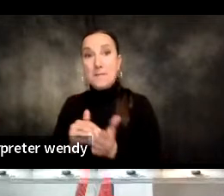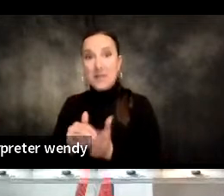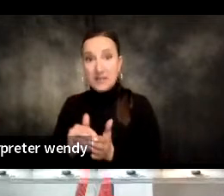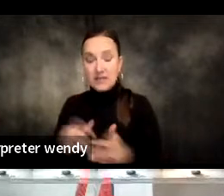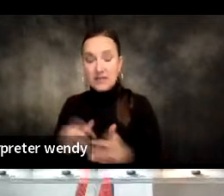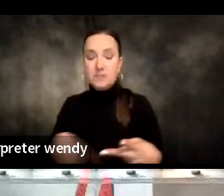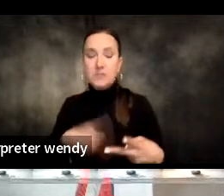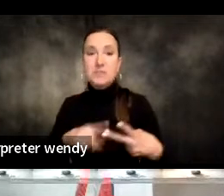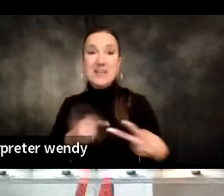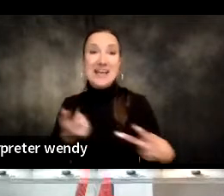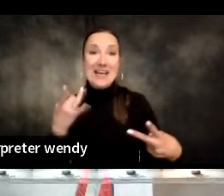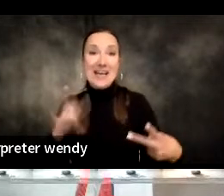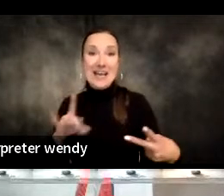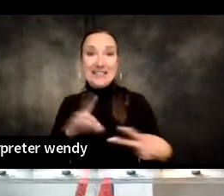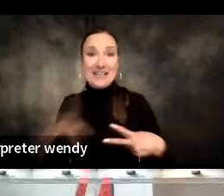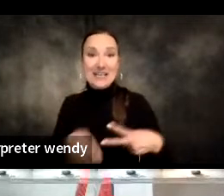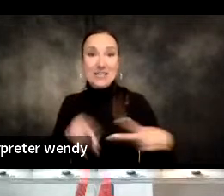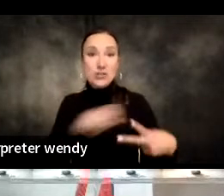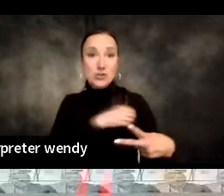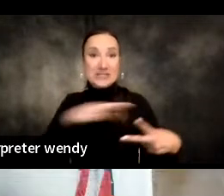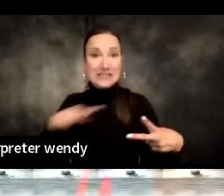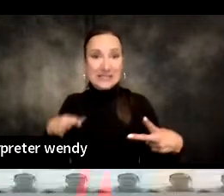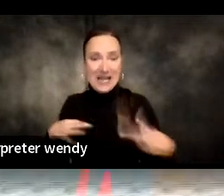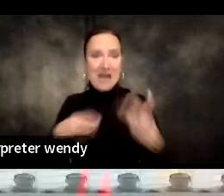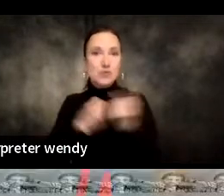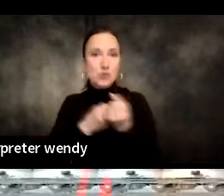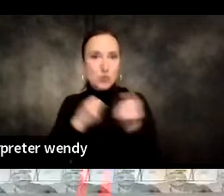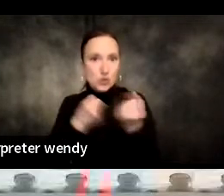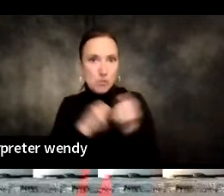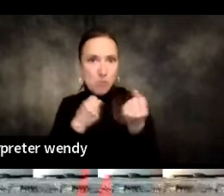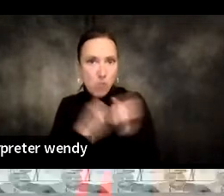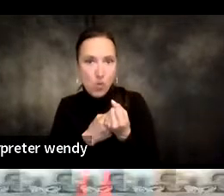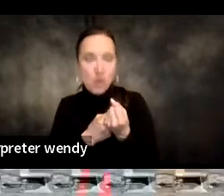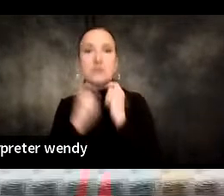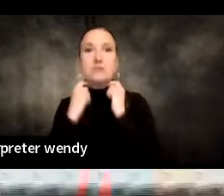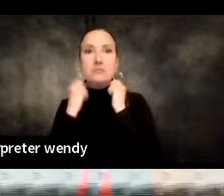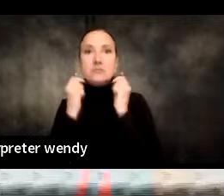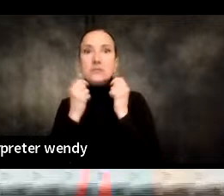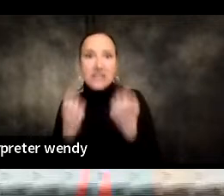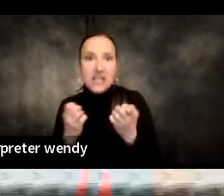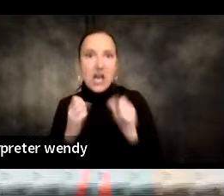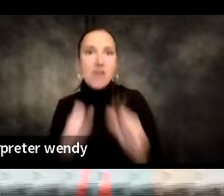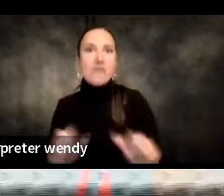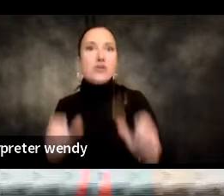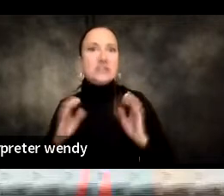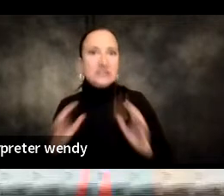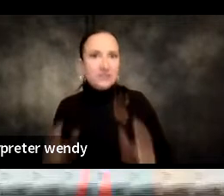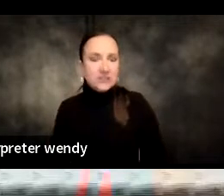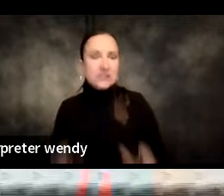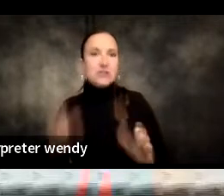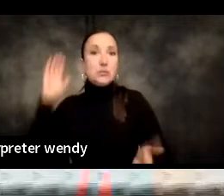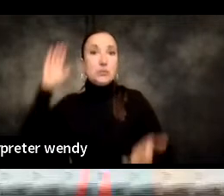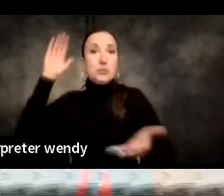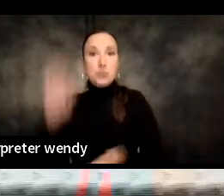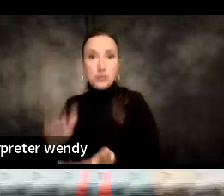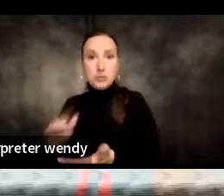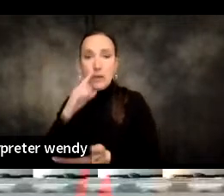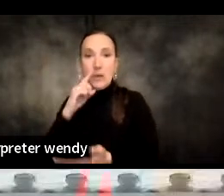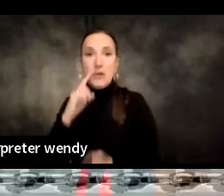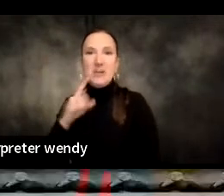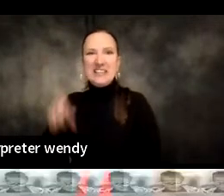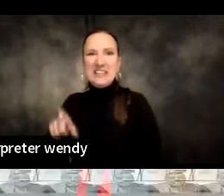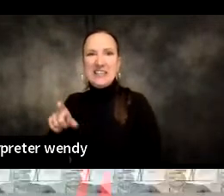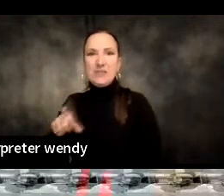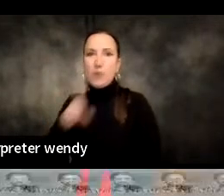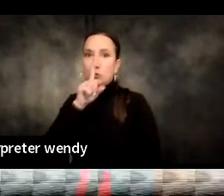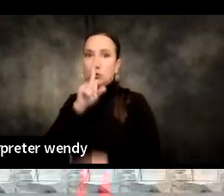18 additional staff to support the civilianization efforts, which will reduce the need for sworn